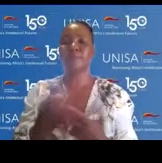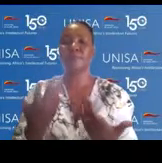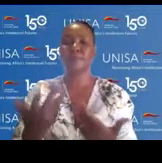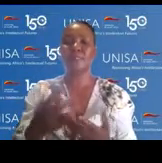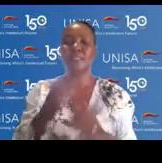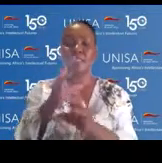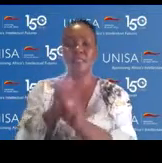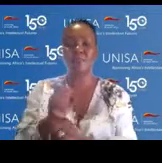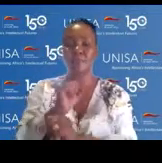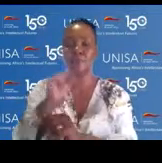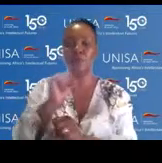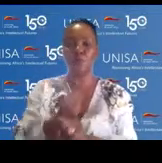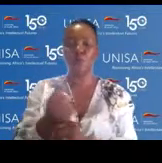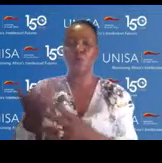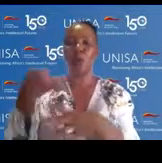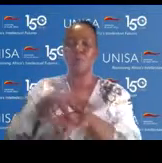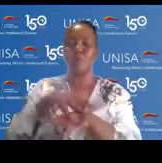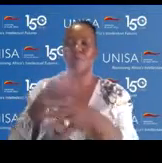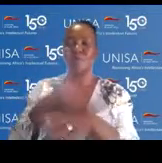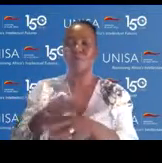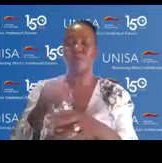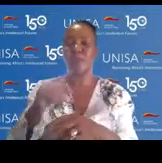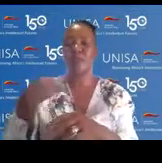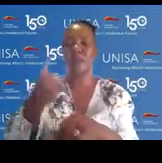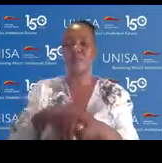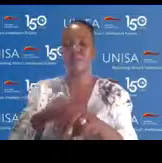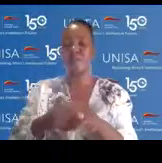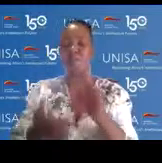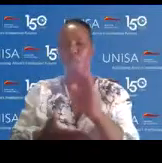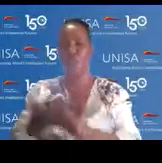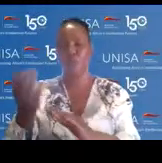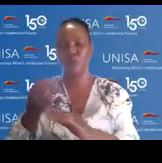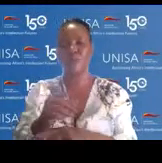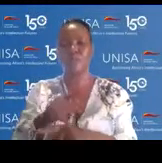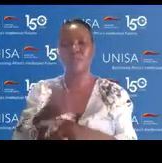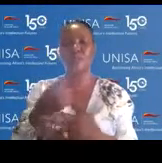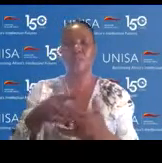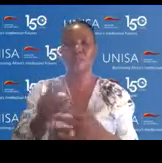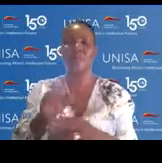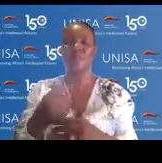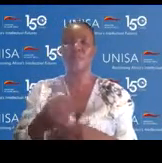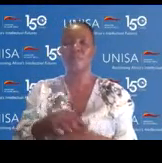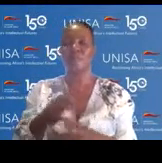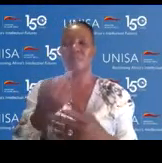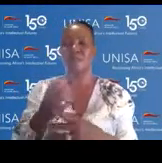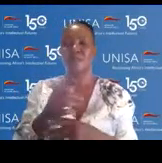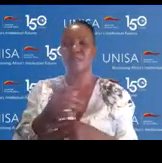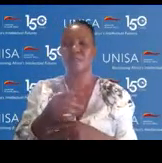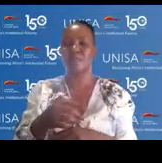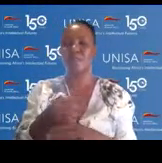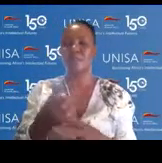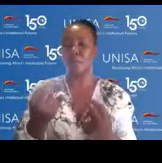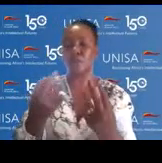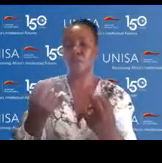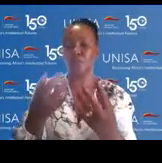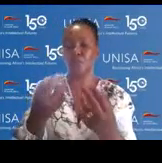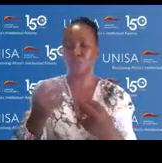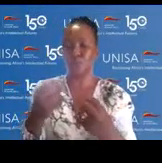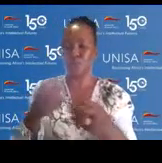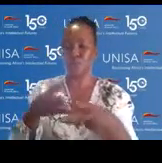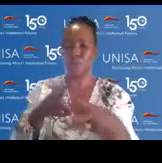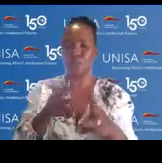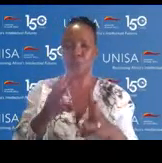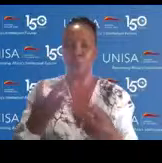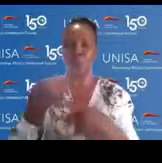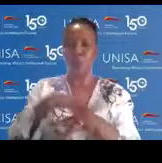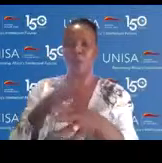to. The next time you go back to the website, the file then will rewrite itself. So the latest version and everything like that, as Lawazi told us,